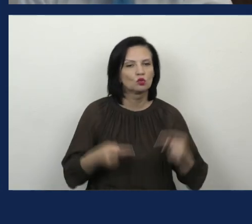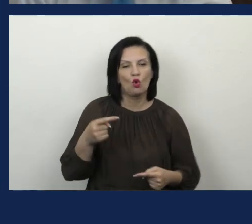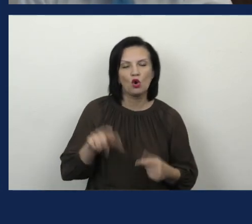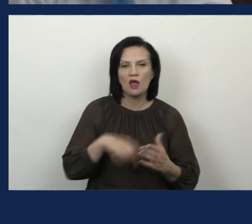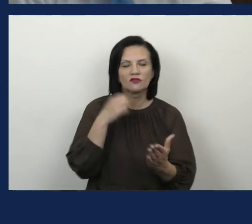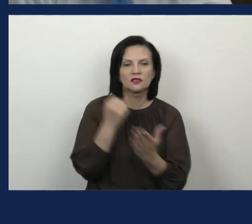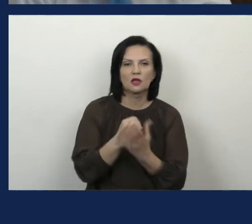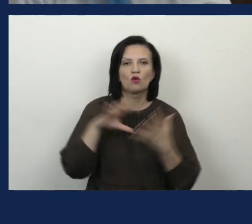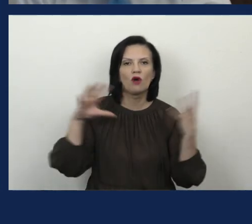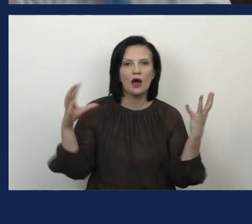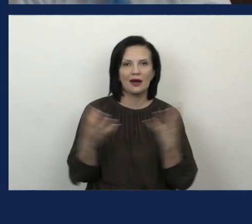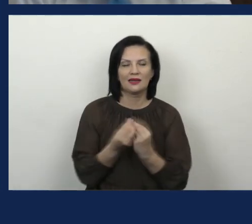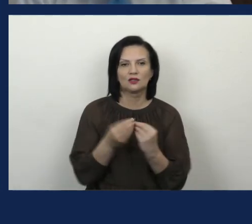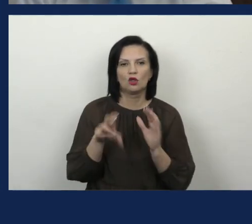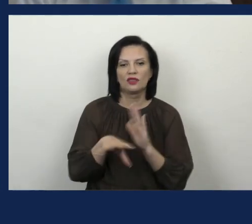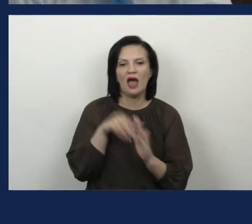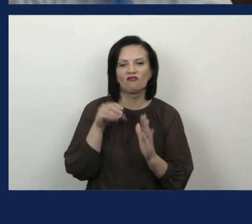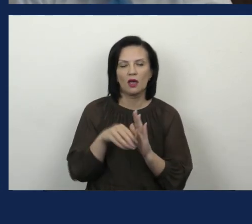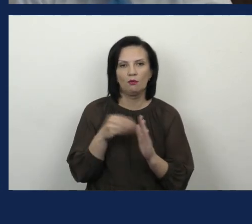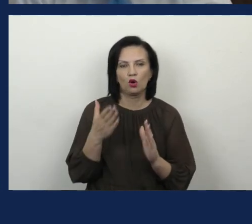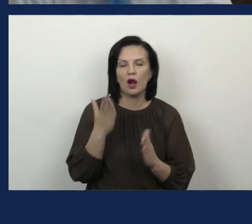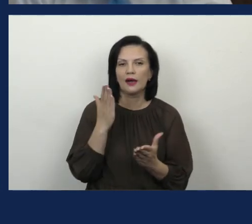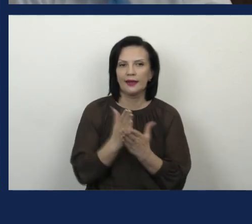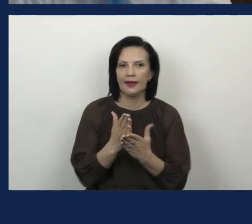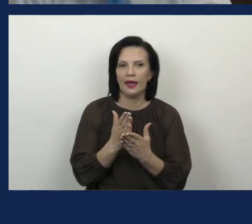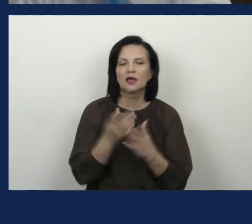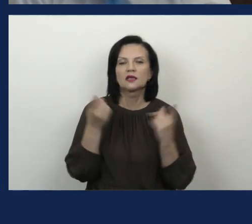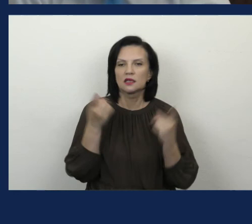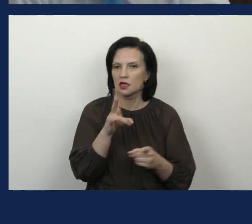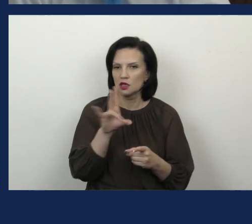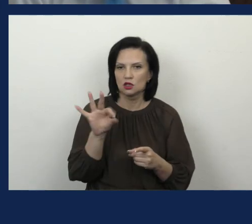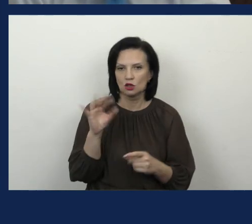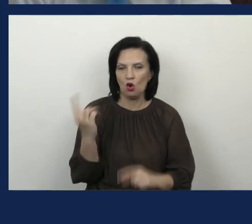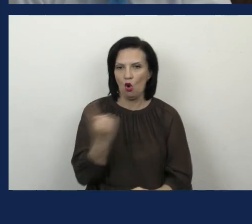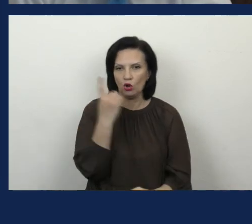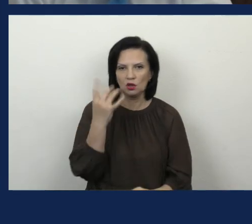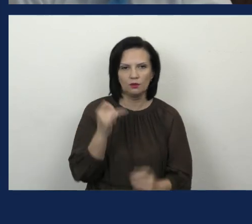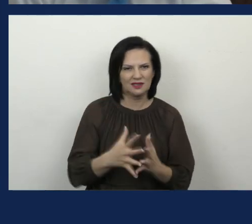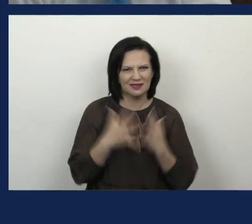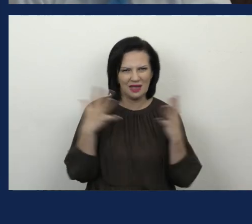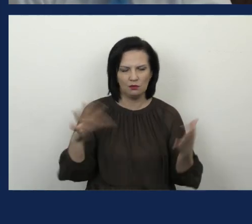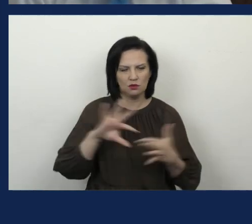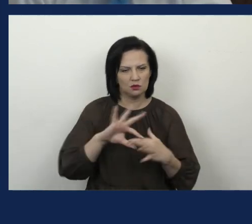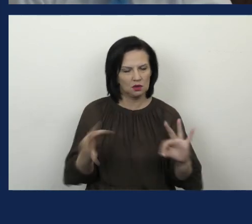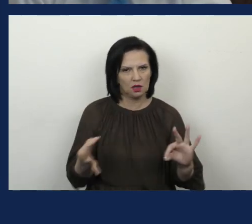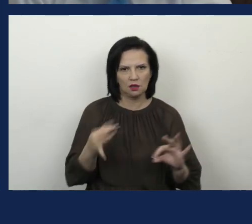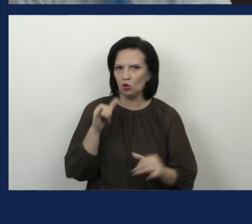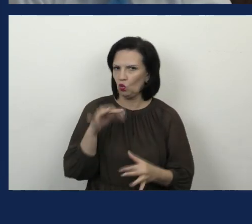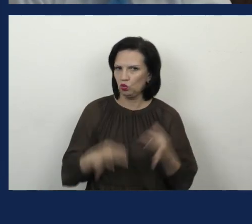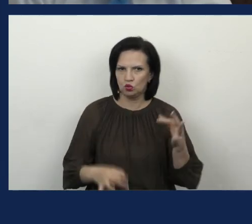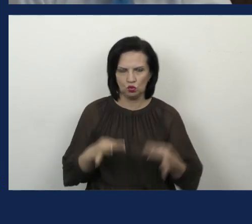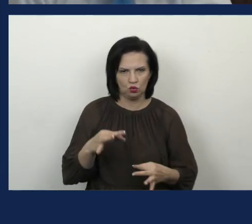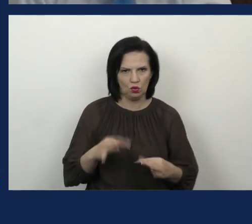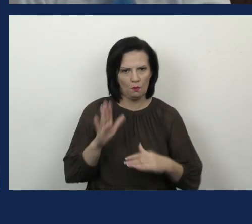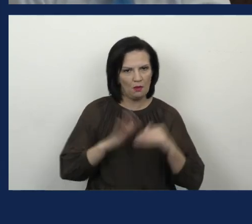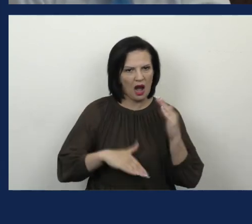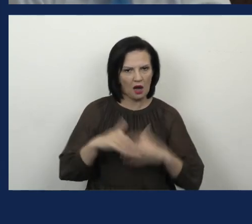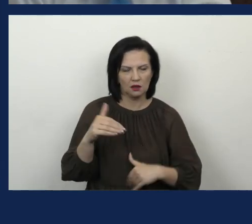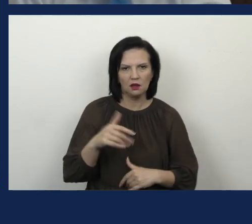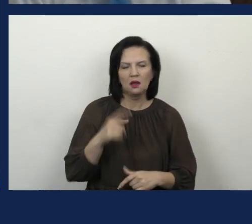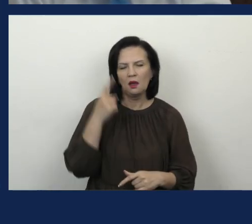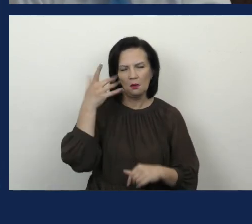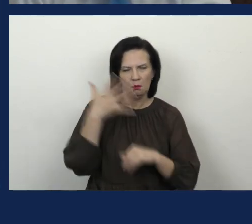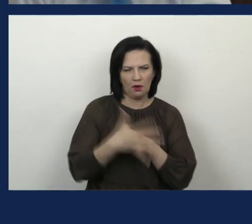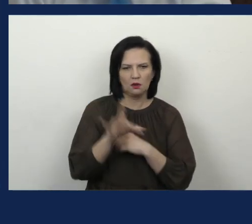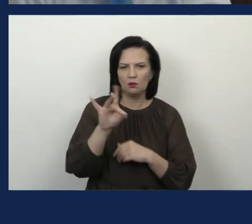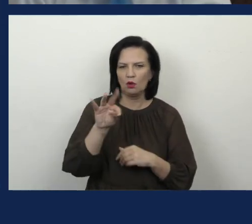let me say that the disputes about establishing election results are really some of the most complicated ones in